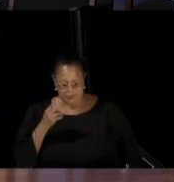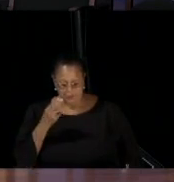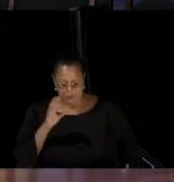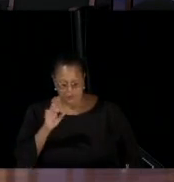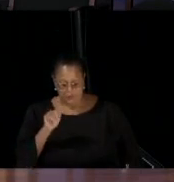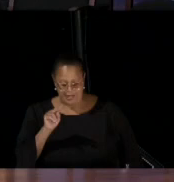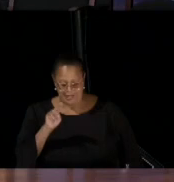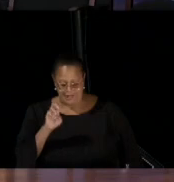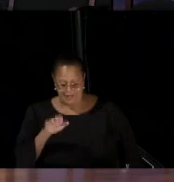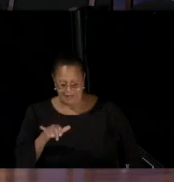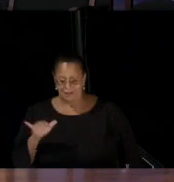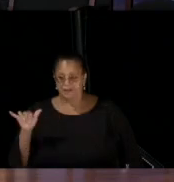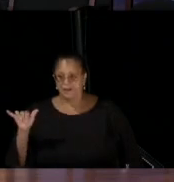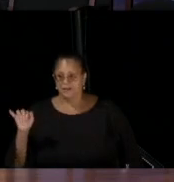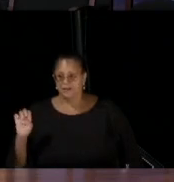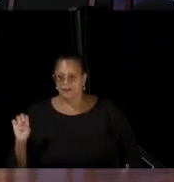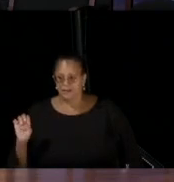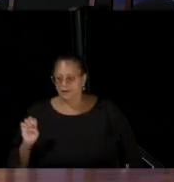Whitney Yi.